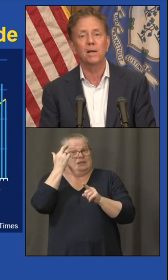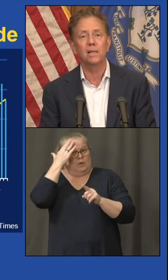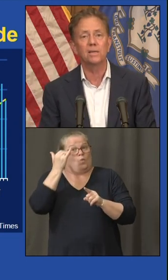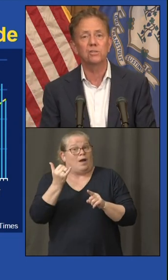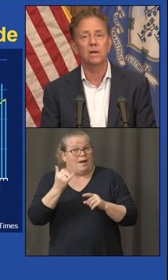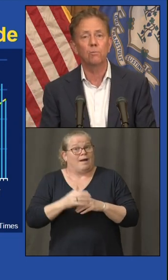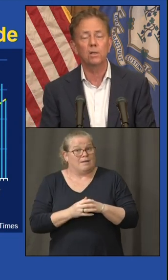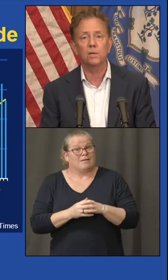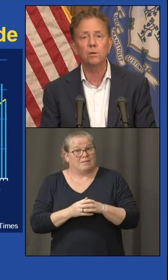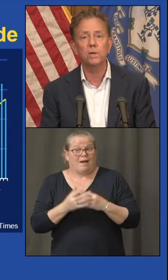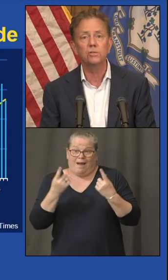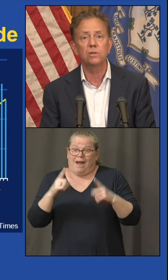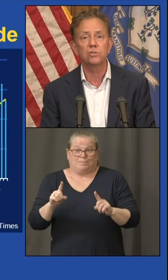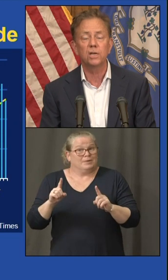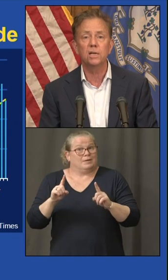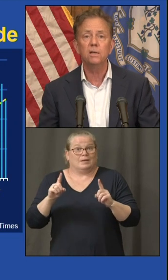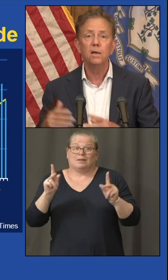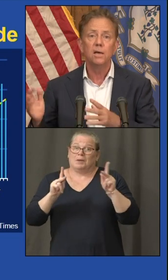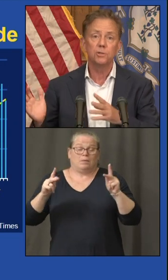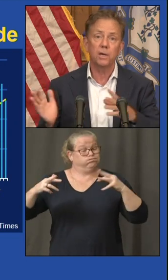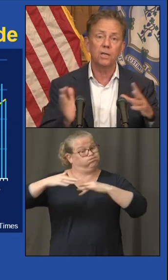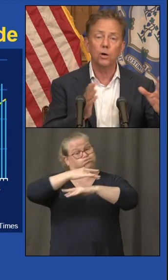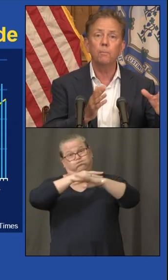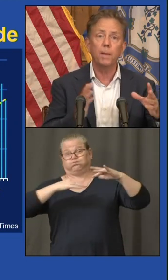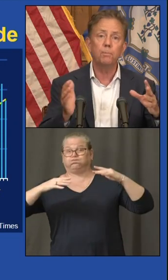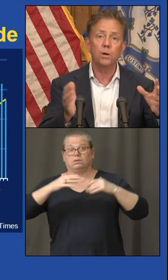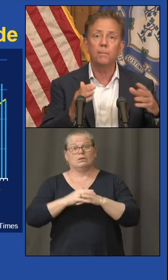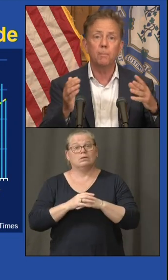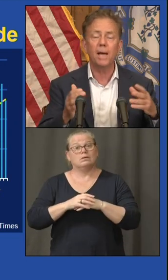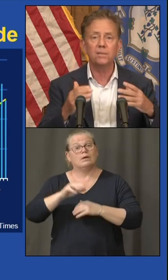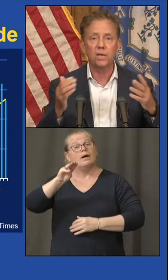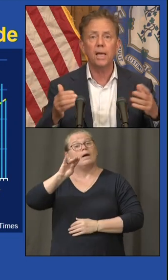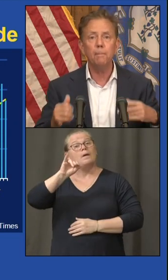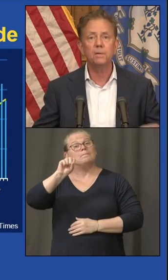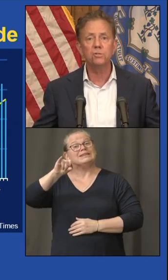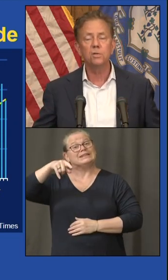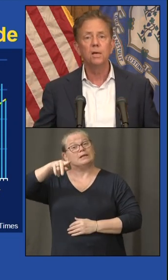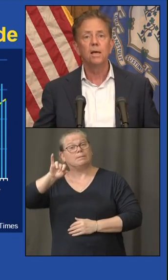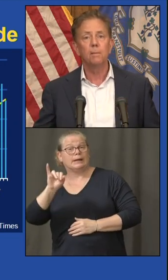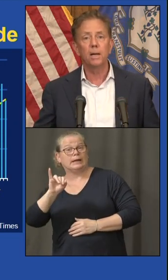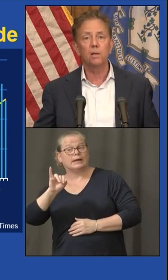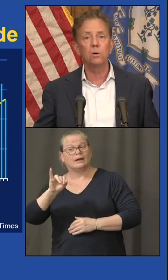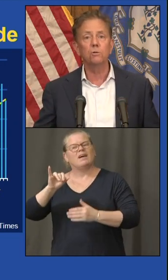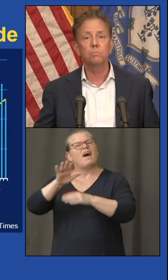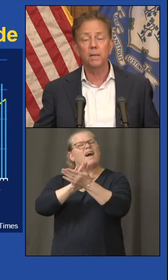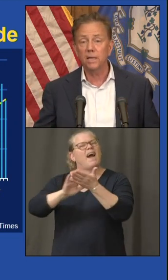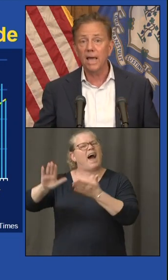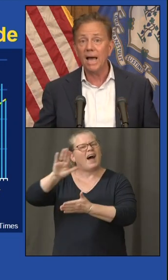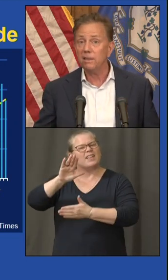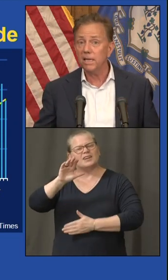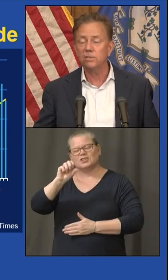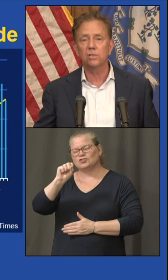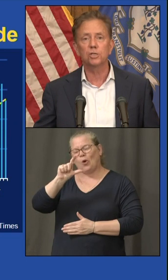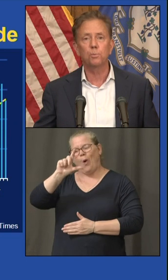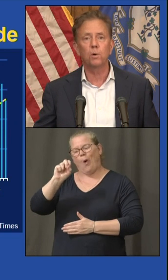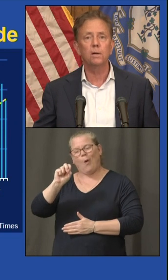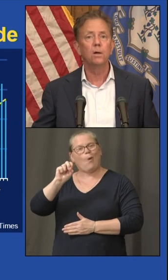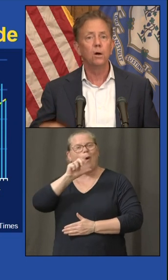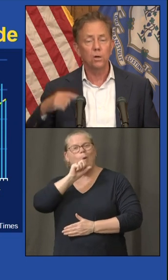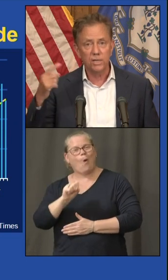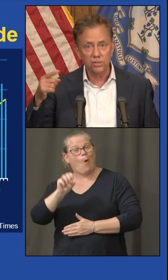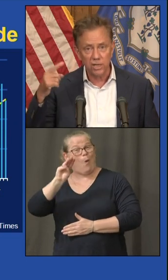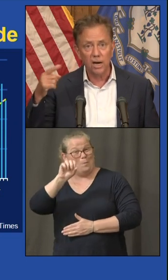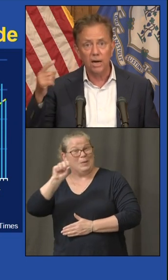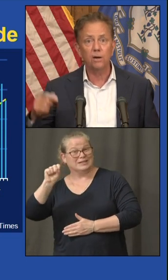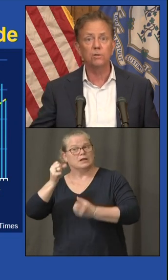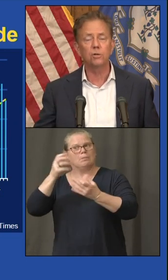came in and they said, well, another reason you're seeing is we got young people coming back to campus, and many of those, mainly the athletes at this point,